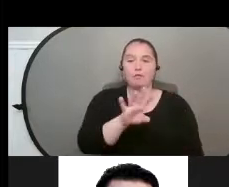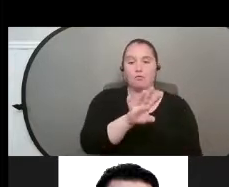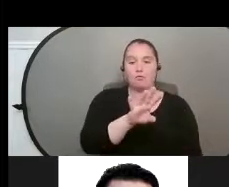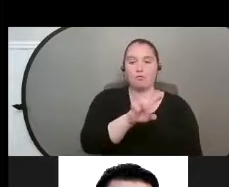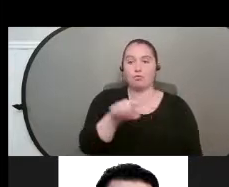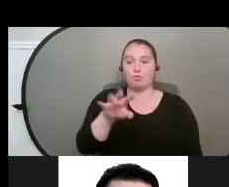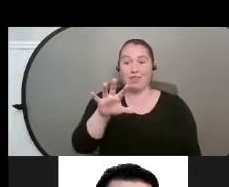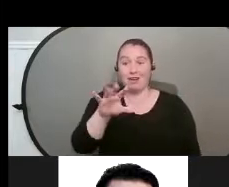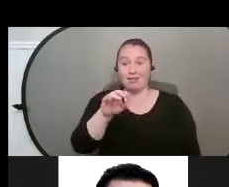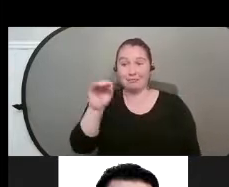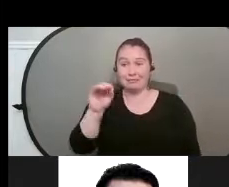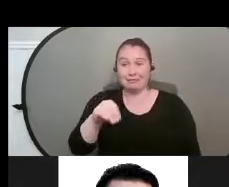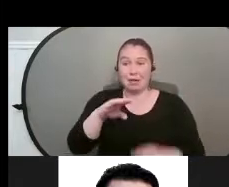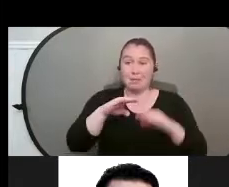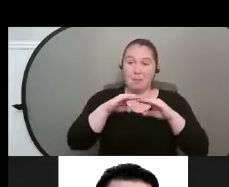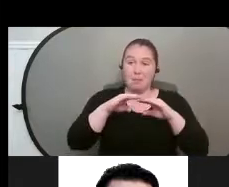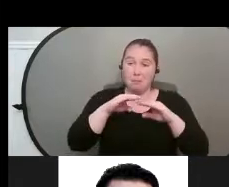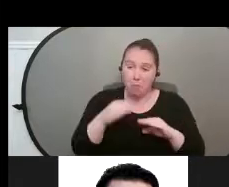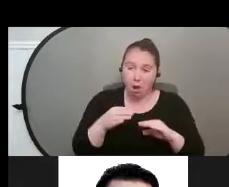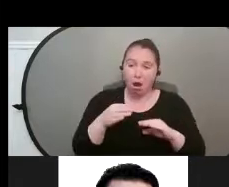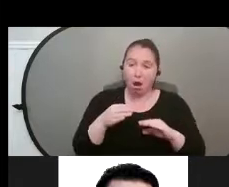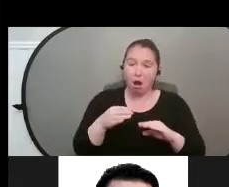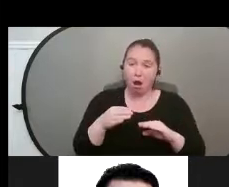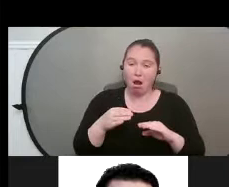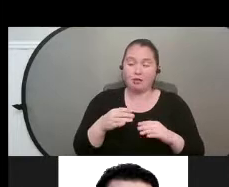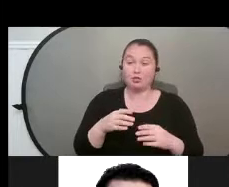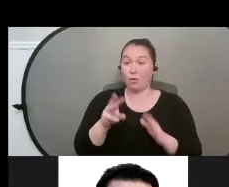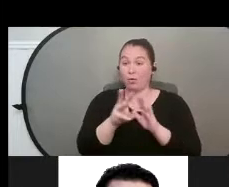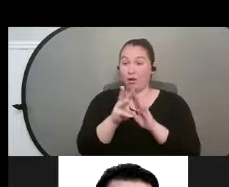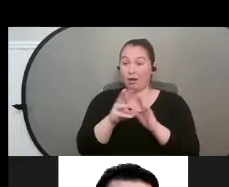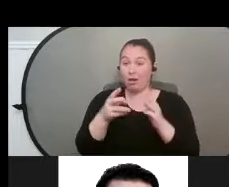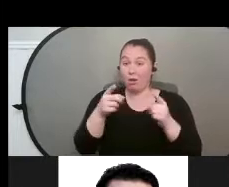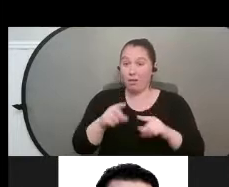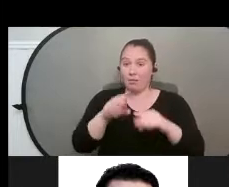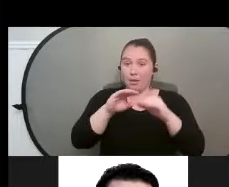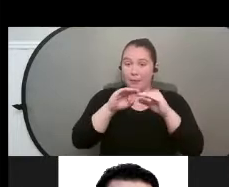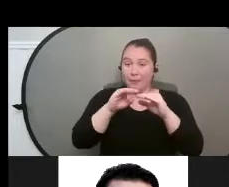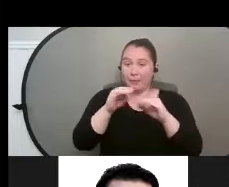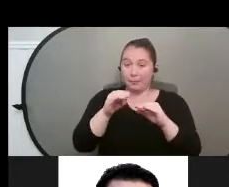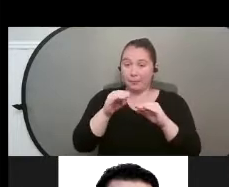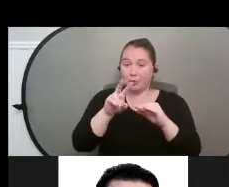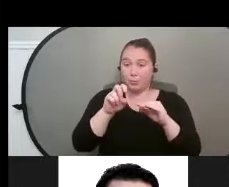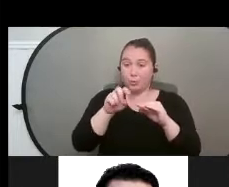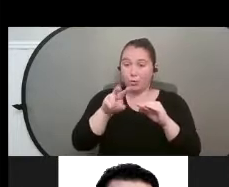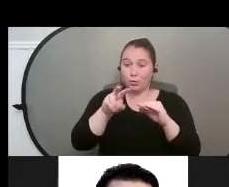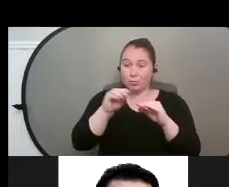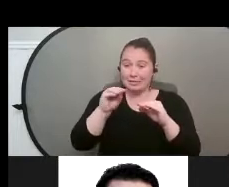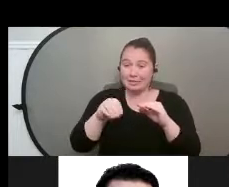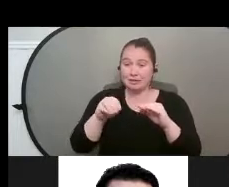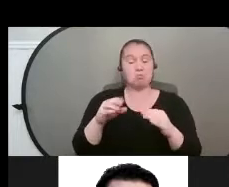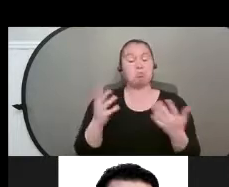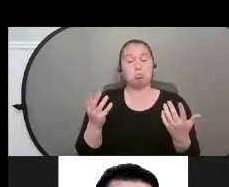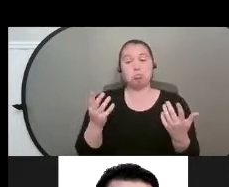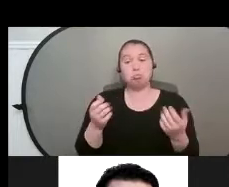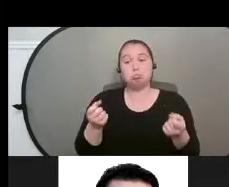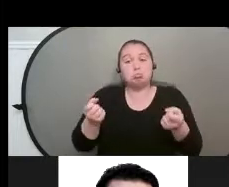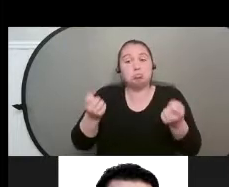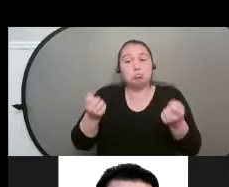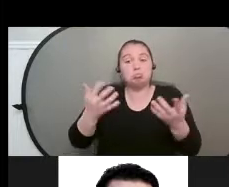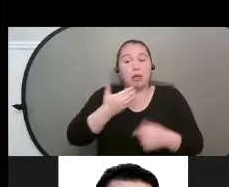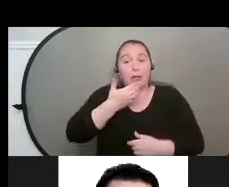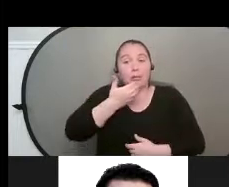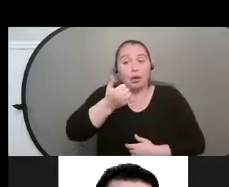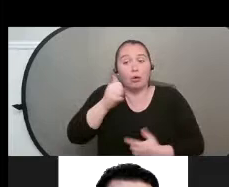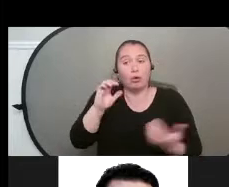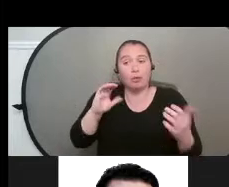in the enrollment. So Waco dropping about 2.2% was much better than what we saw in most of our Central